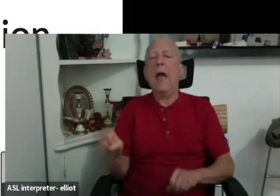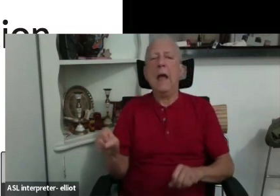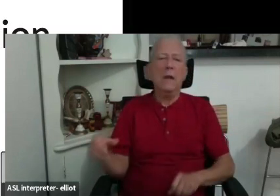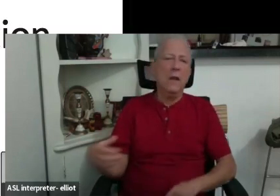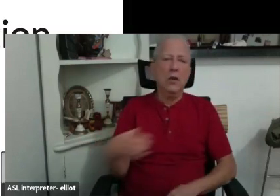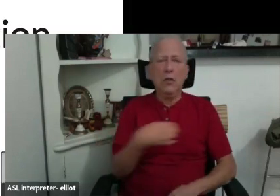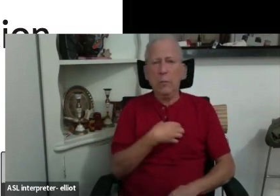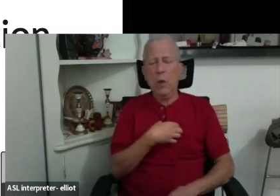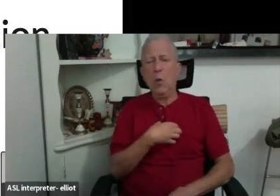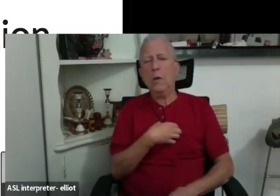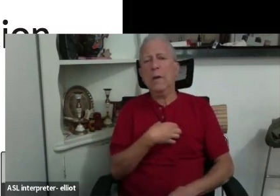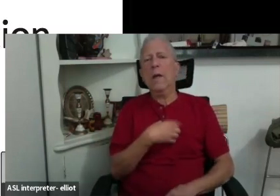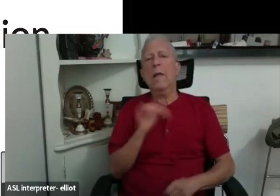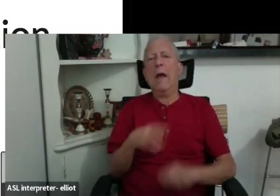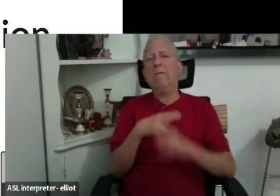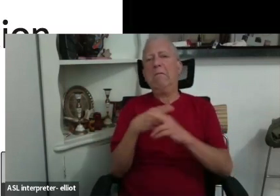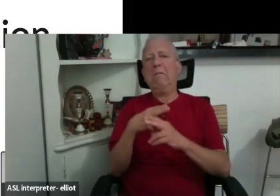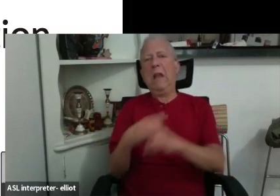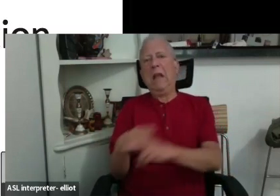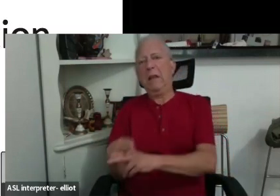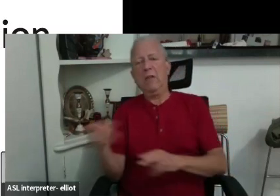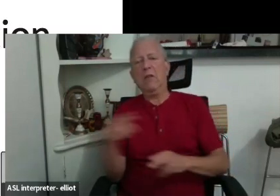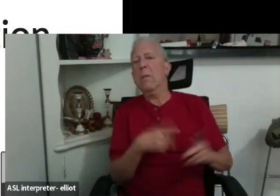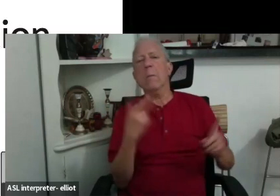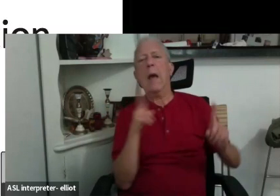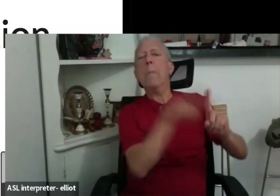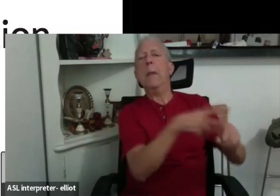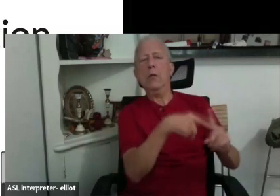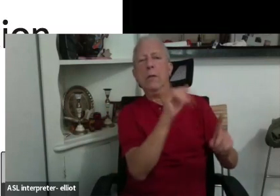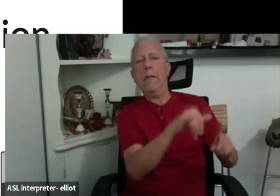that designation by appealing to this body.